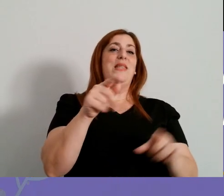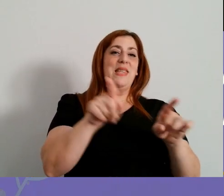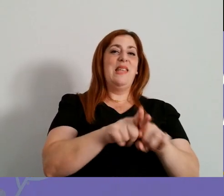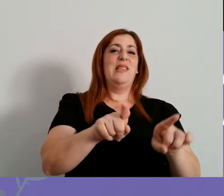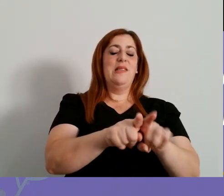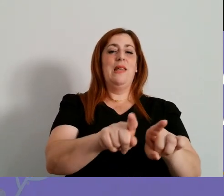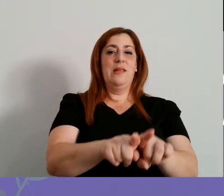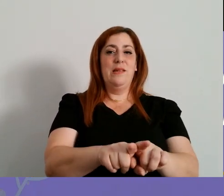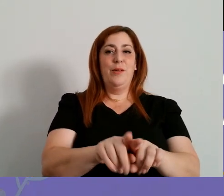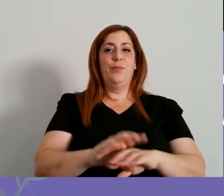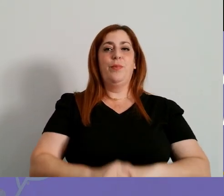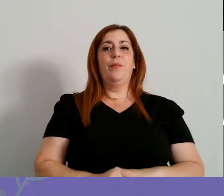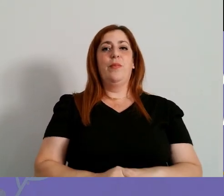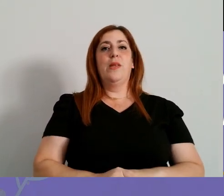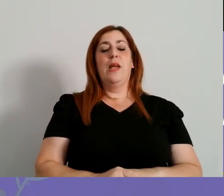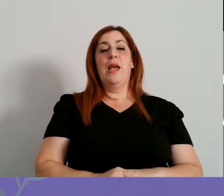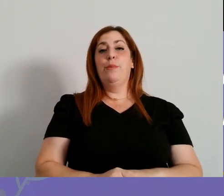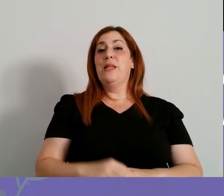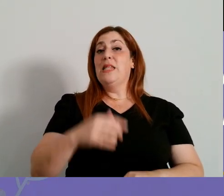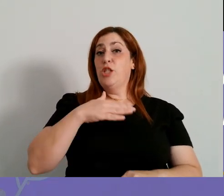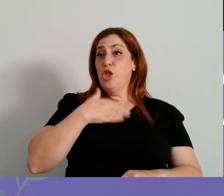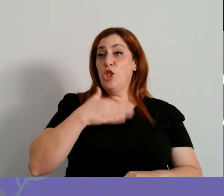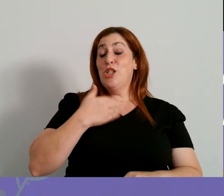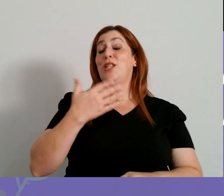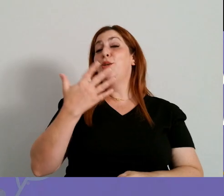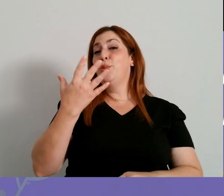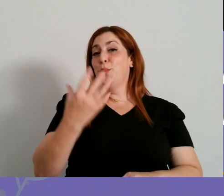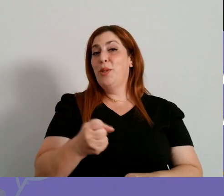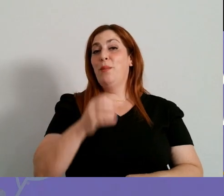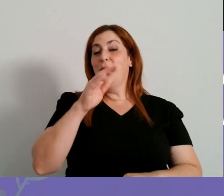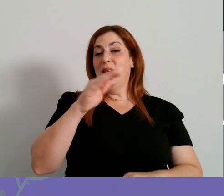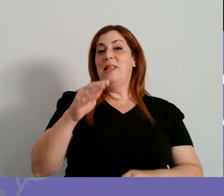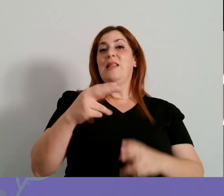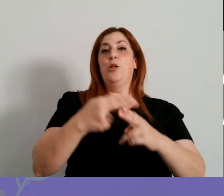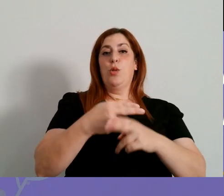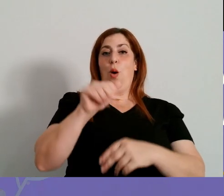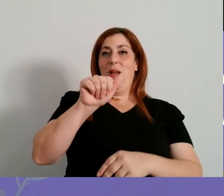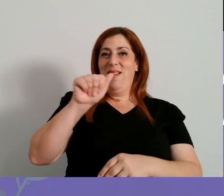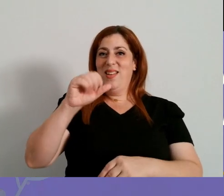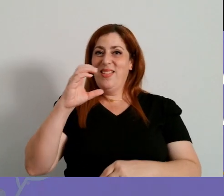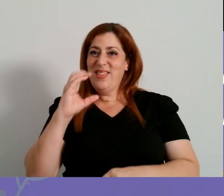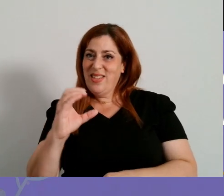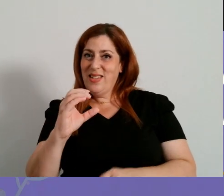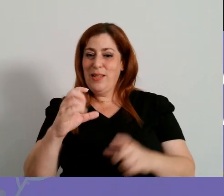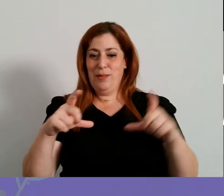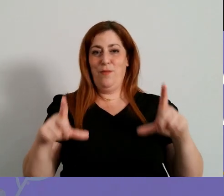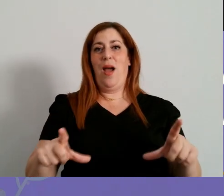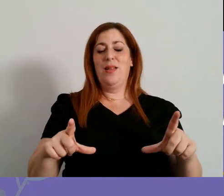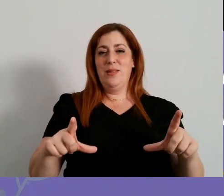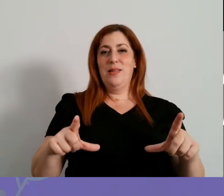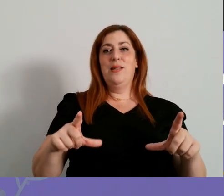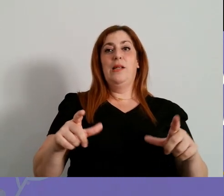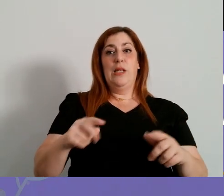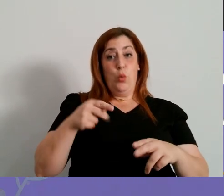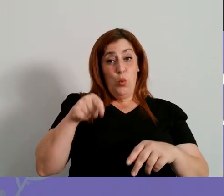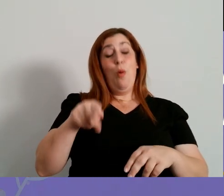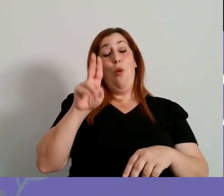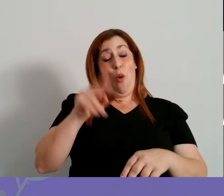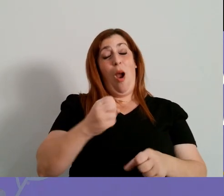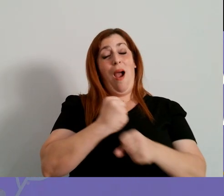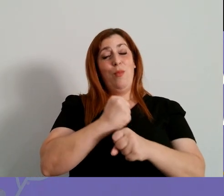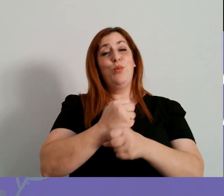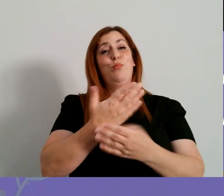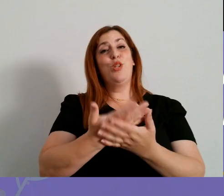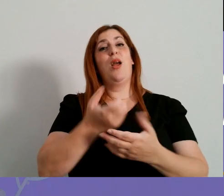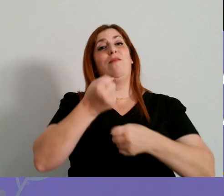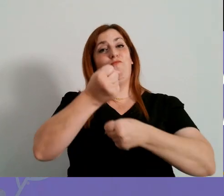I would love to see more people with higher support needs and people who use AAC devices advocating locally,